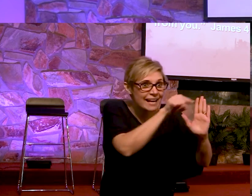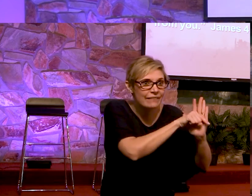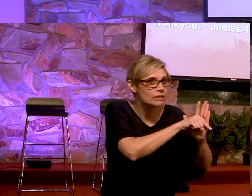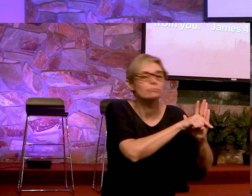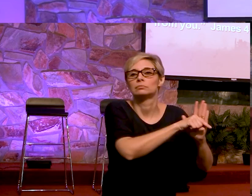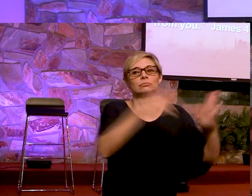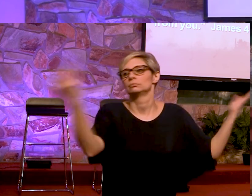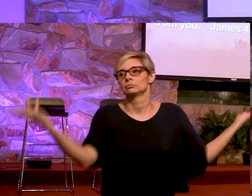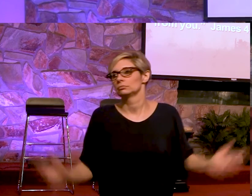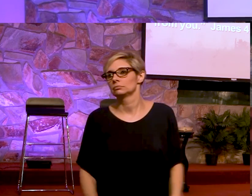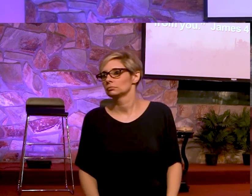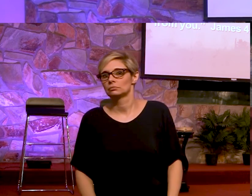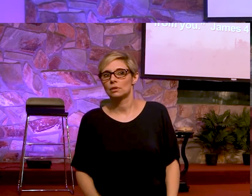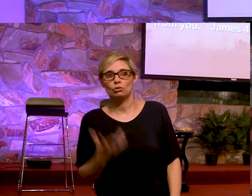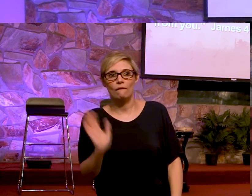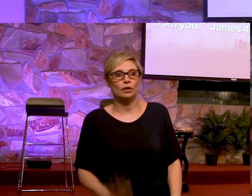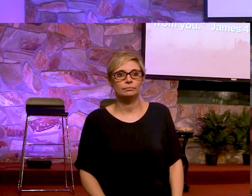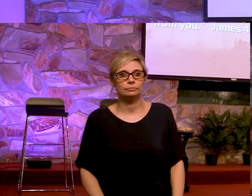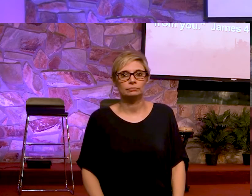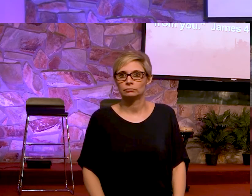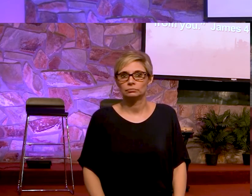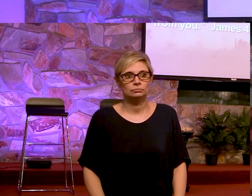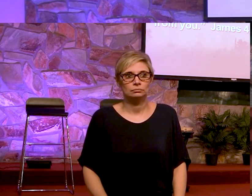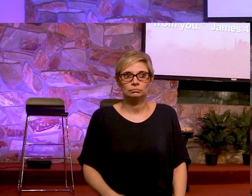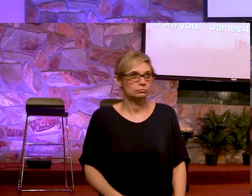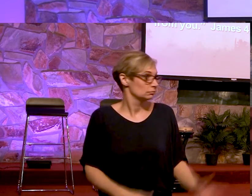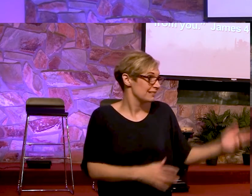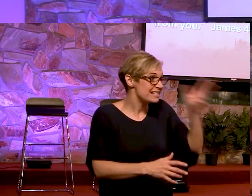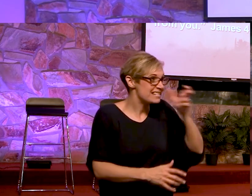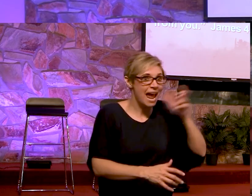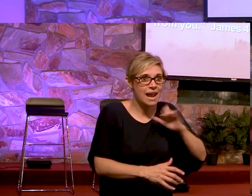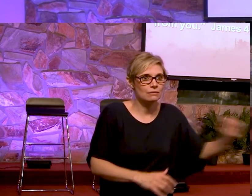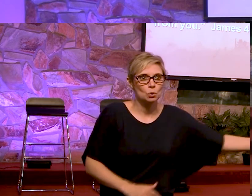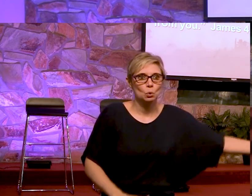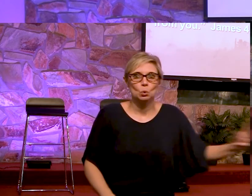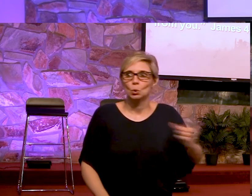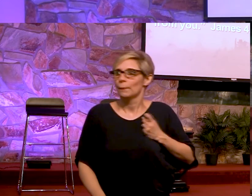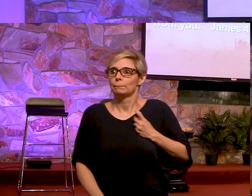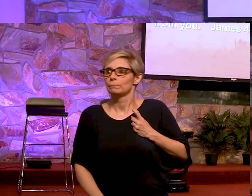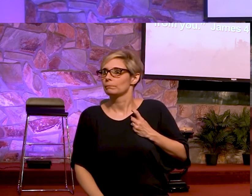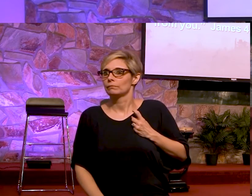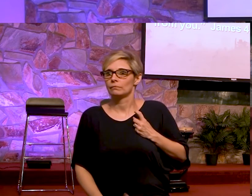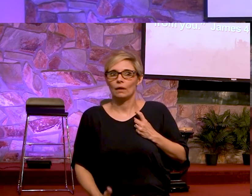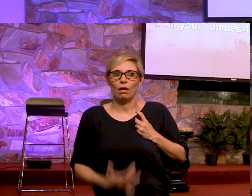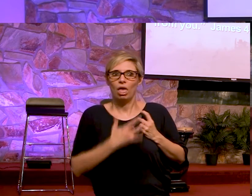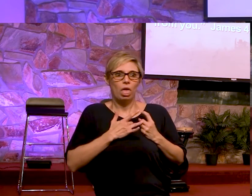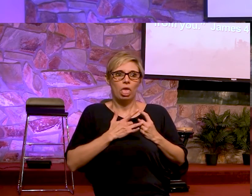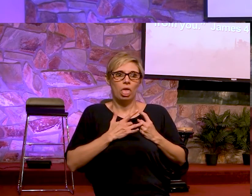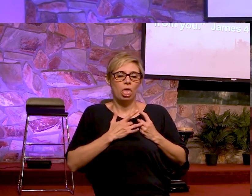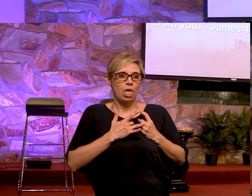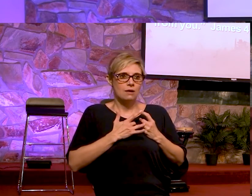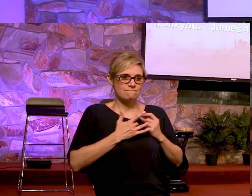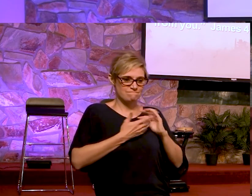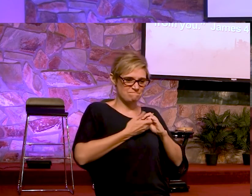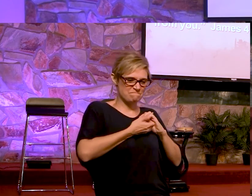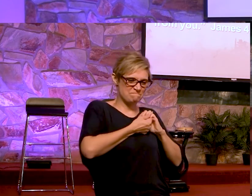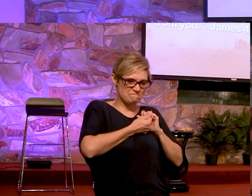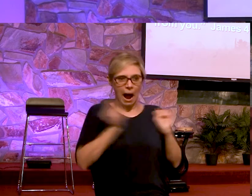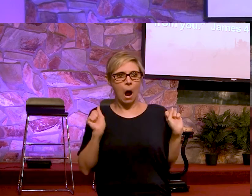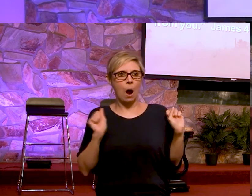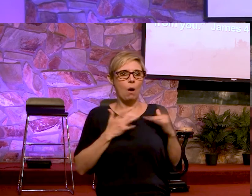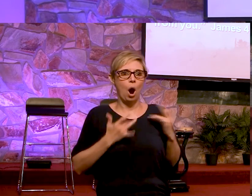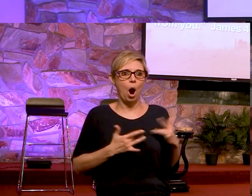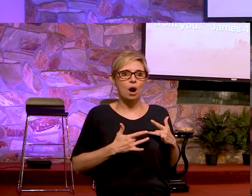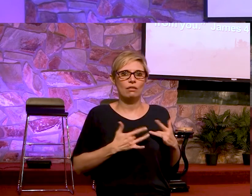negative, that's an opportunity for Satan to come and use that tool called discouragement to pry open our heart.